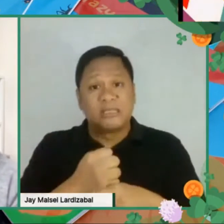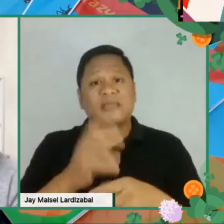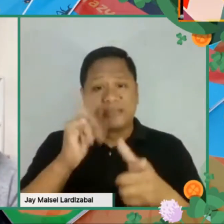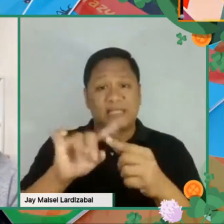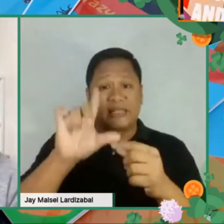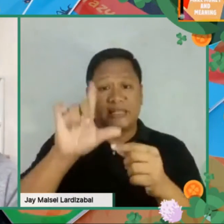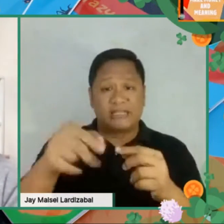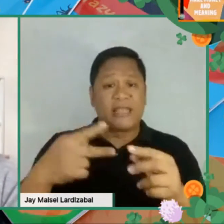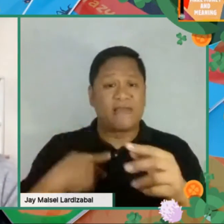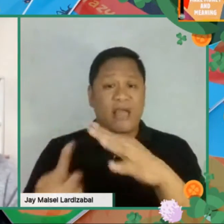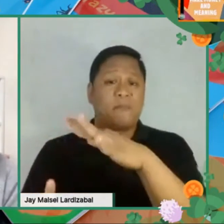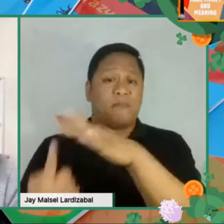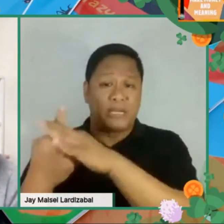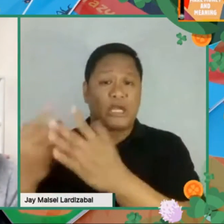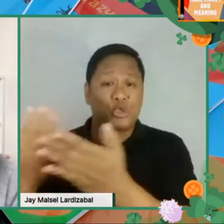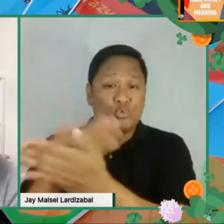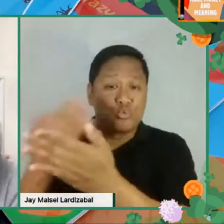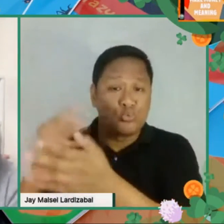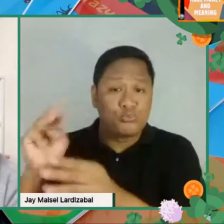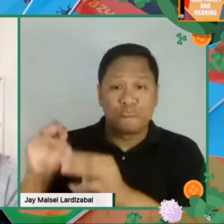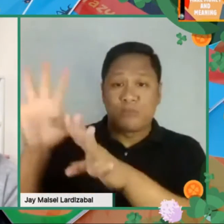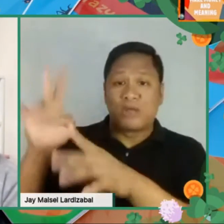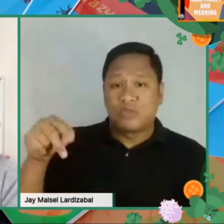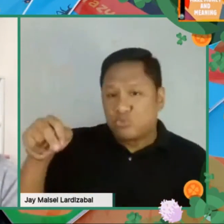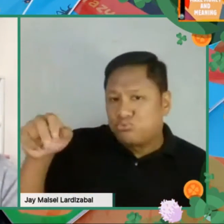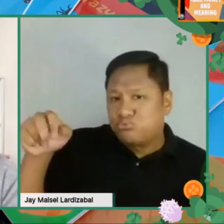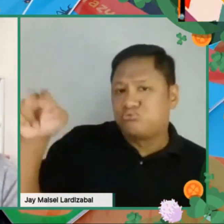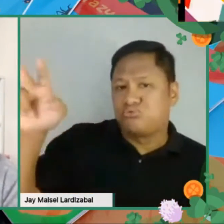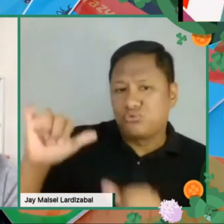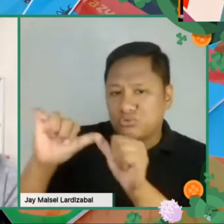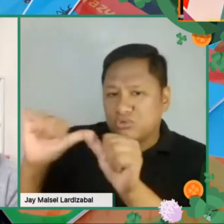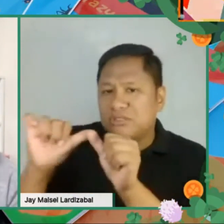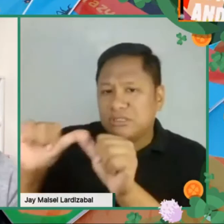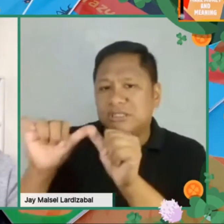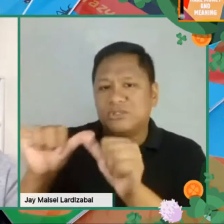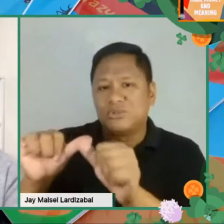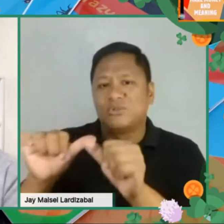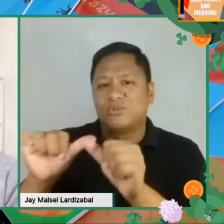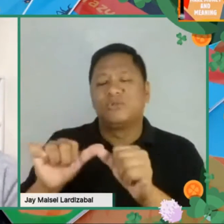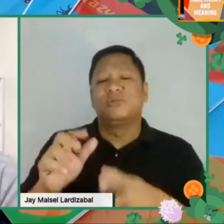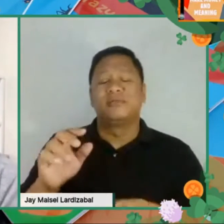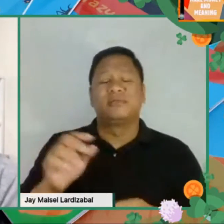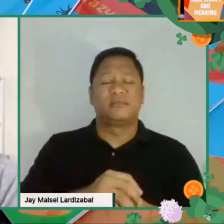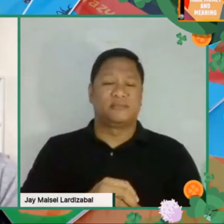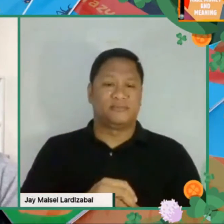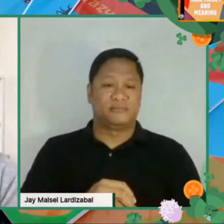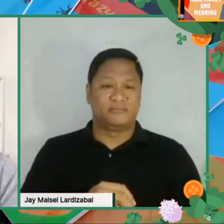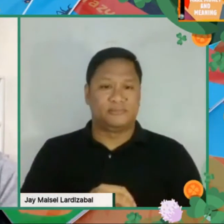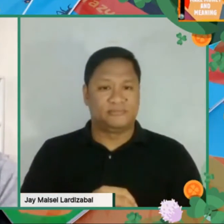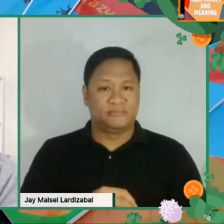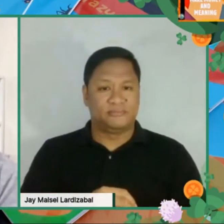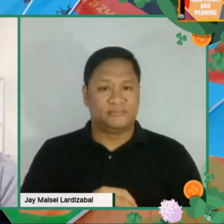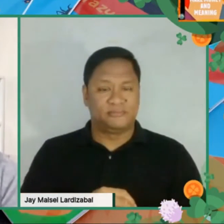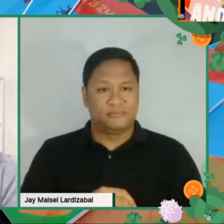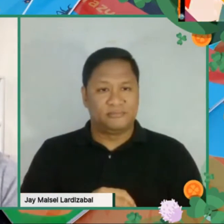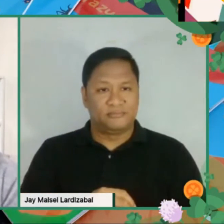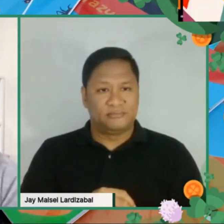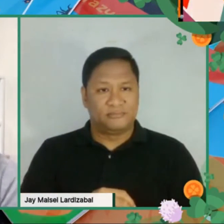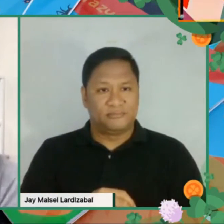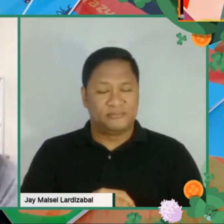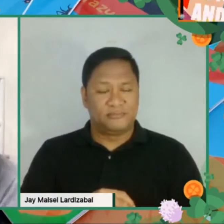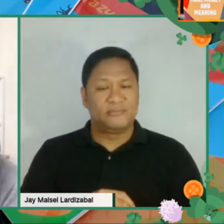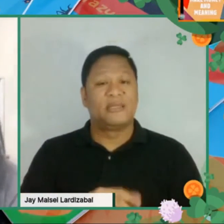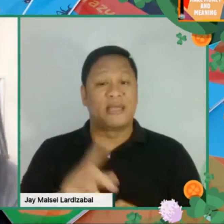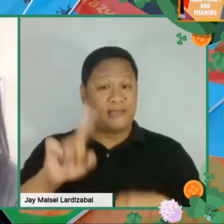marketing side, which is still a learning experience, but it's a good one. Yeah, A it's friend a asked